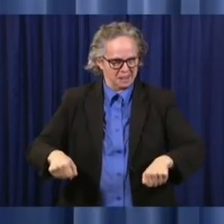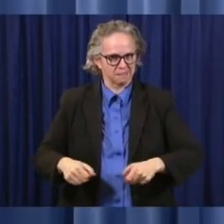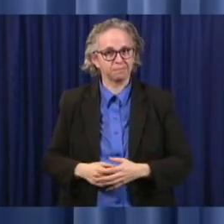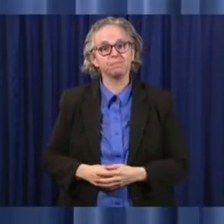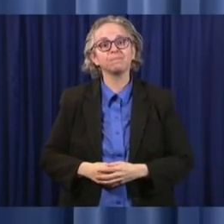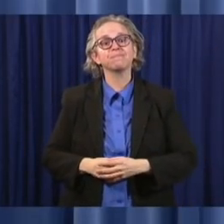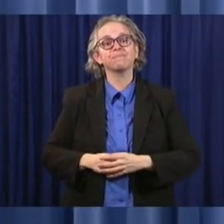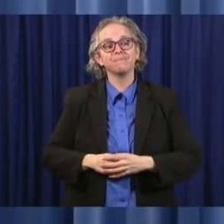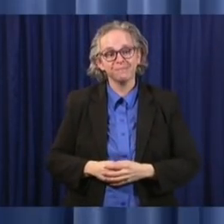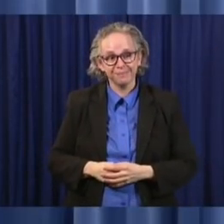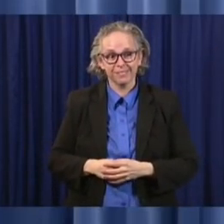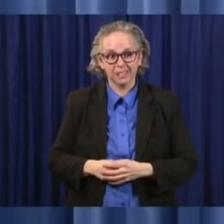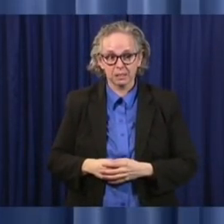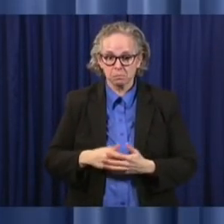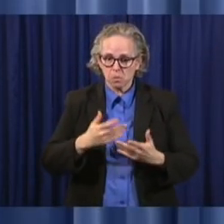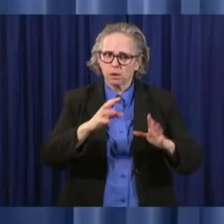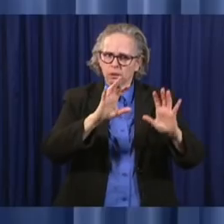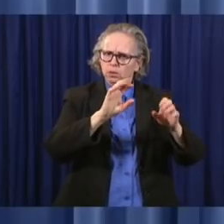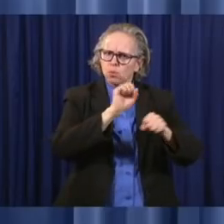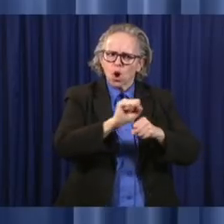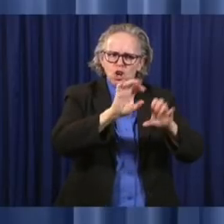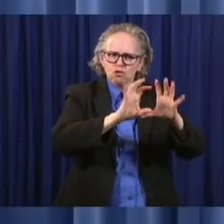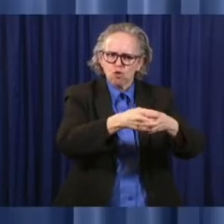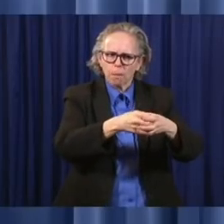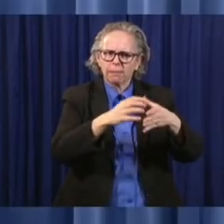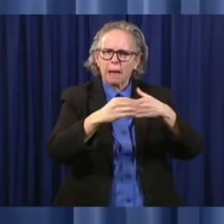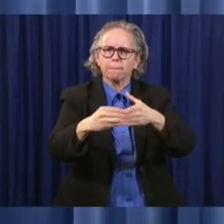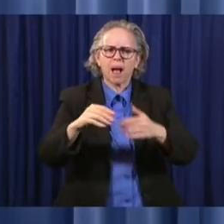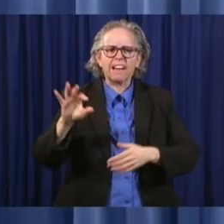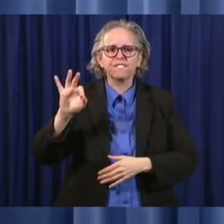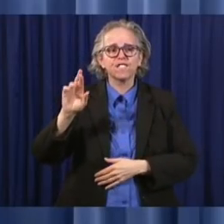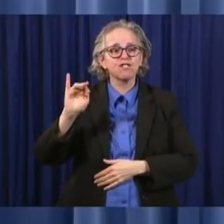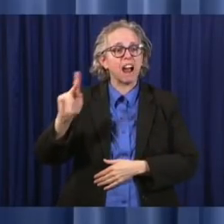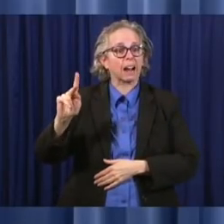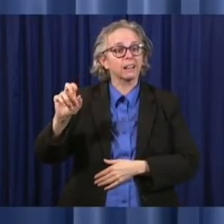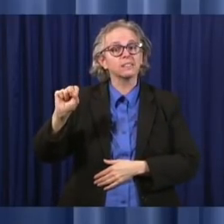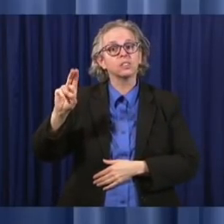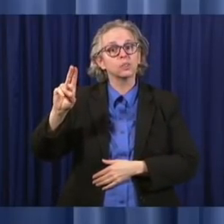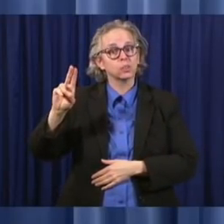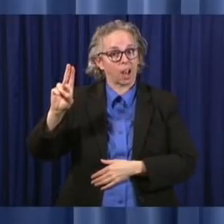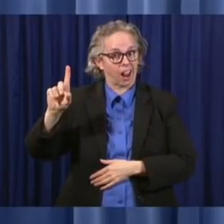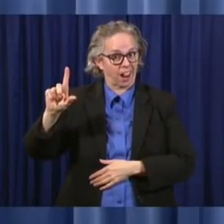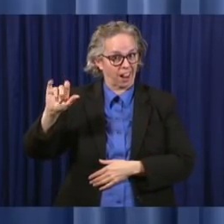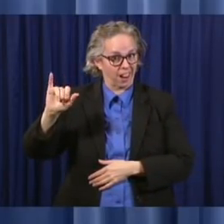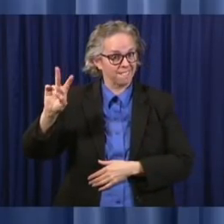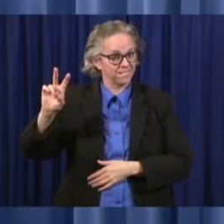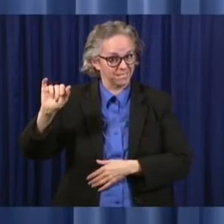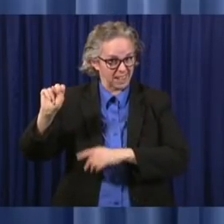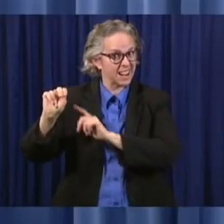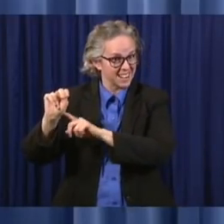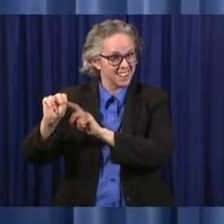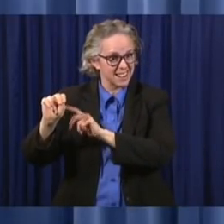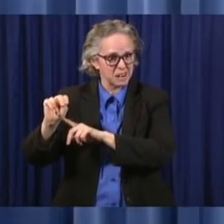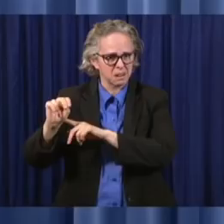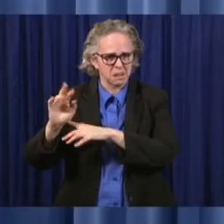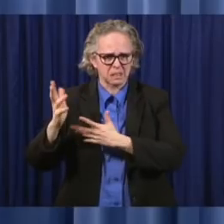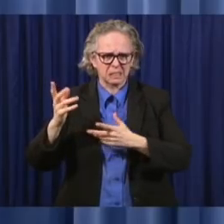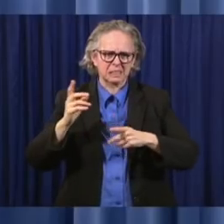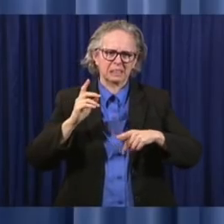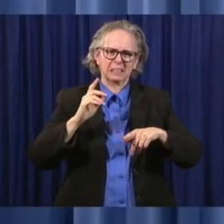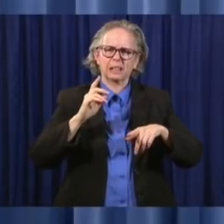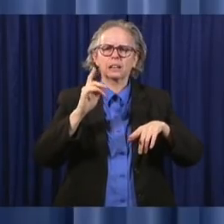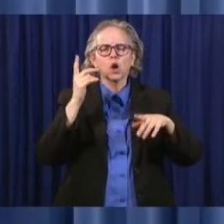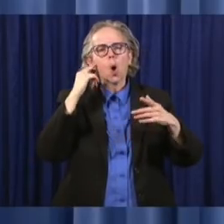group. Frank Sullivan headed up a working group of people from all over the state of Ohio, big businesses, small businesses, who came up with the best practices. And